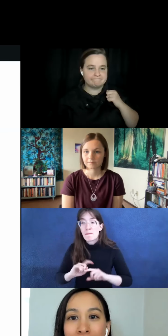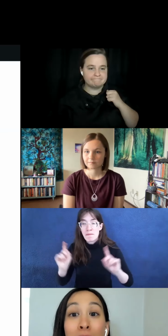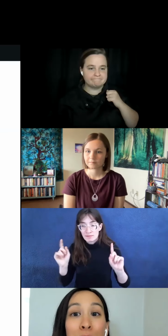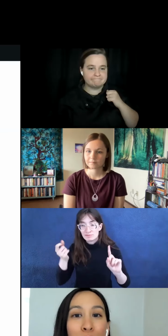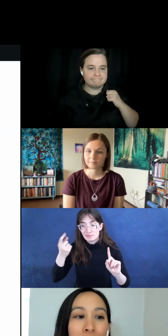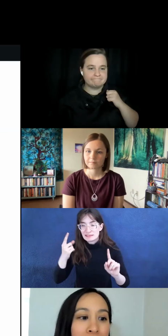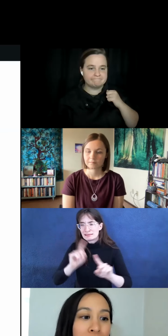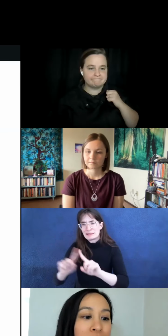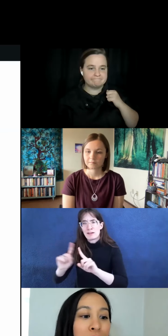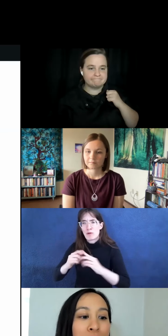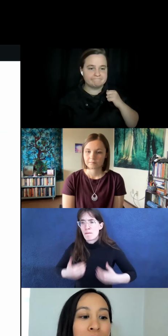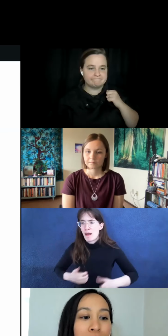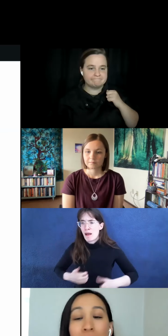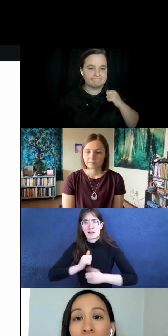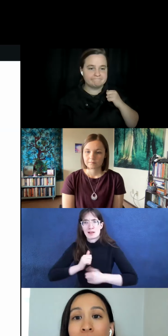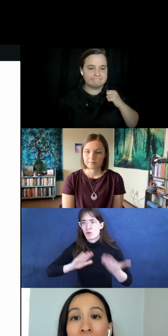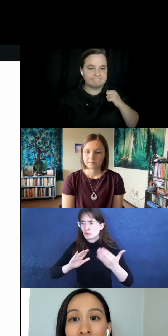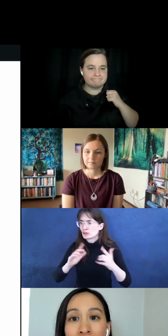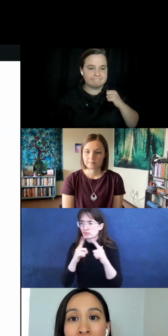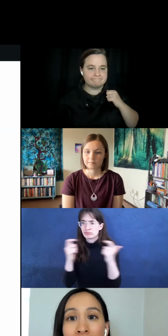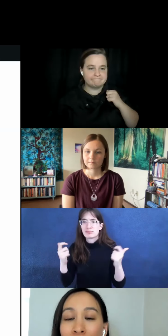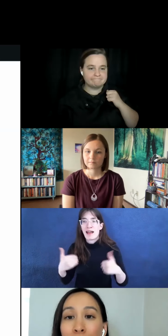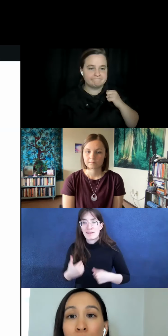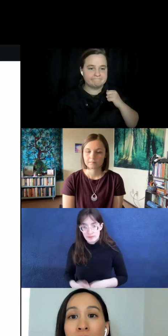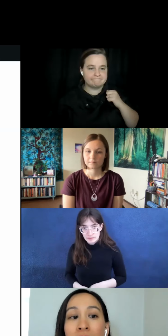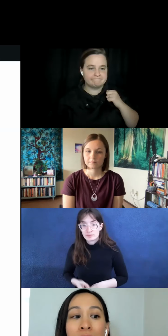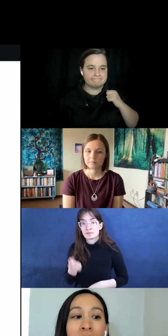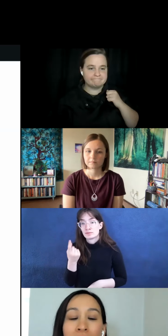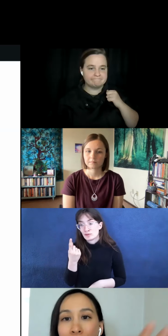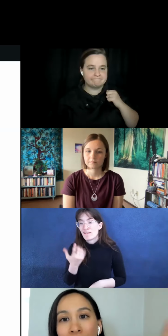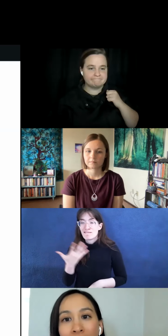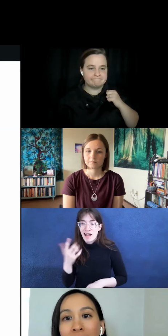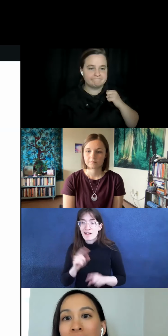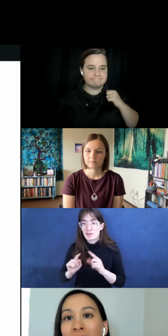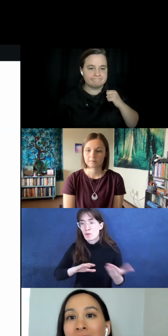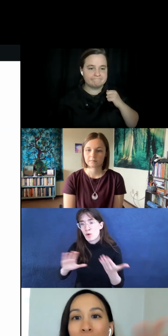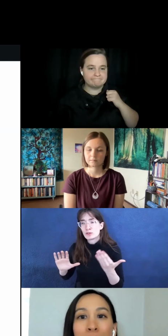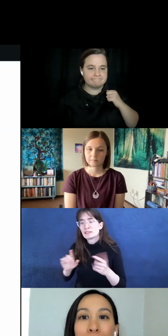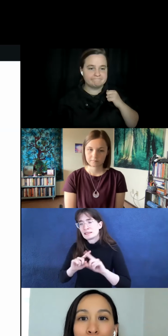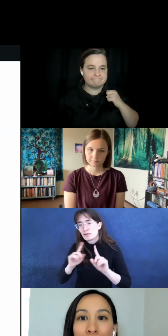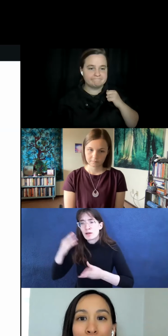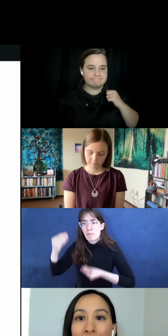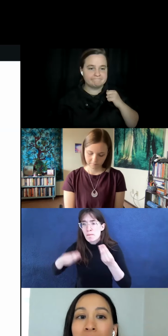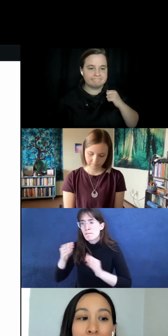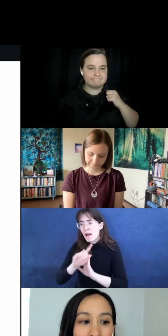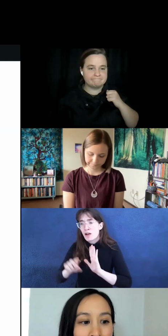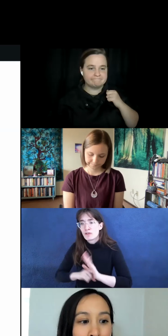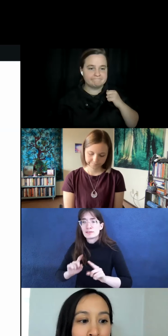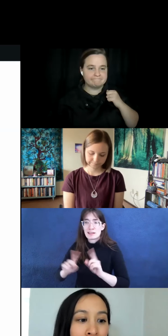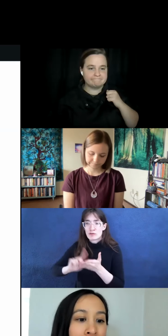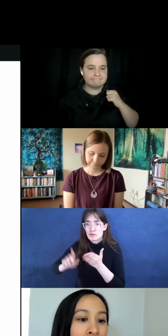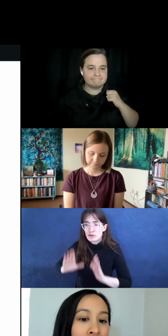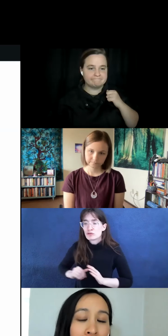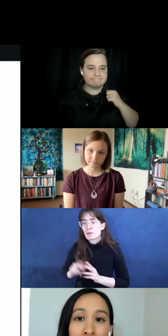body-based approaches. So these are across 5 different approaches that have different lineages, different people who developed